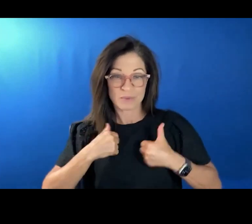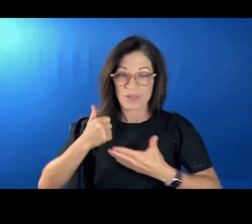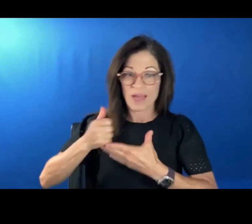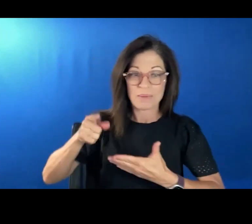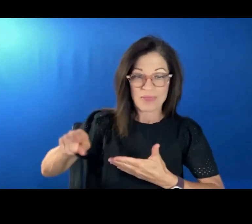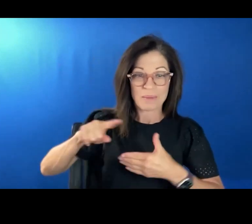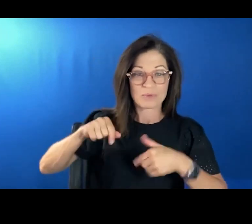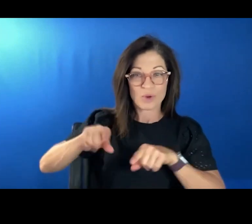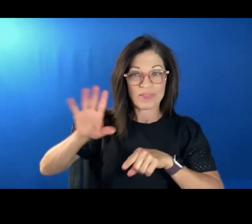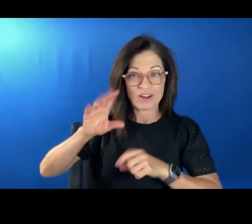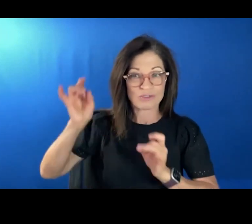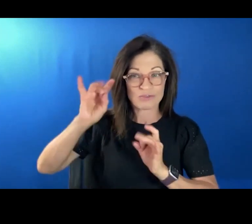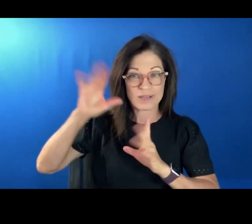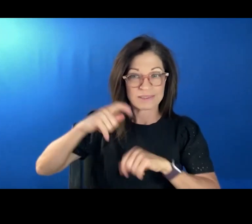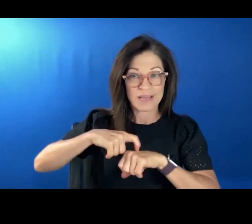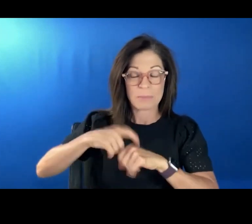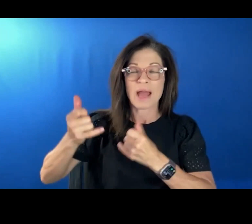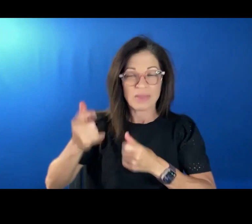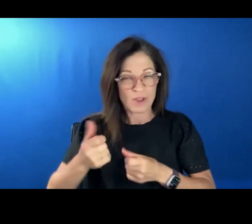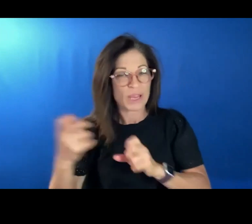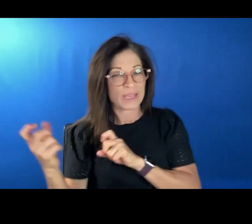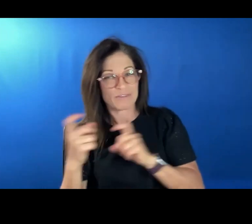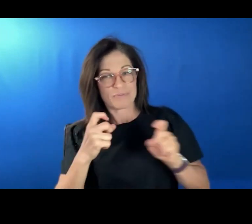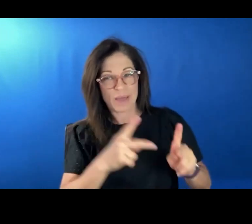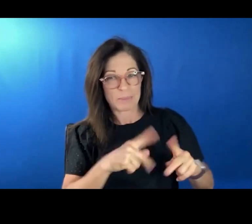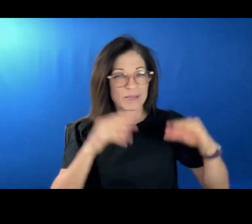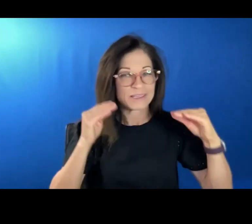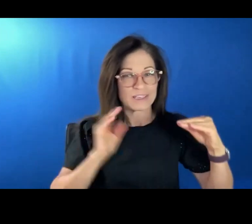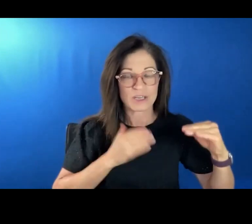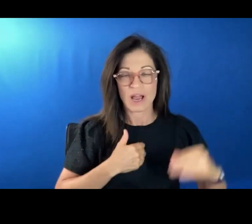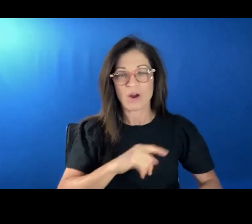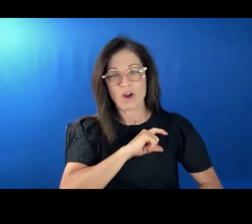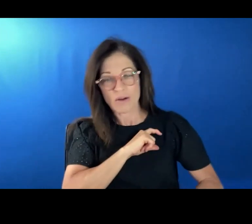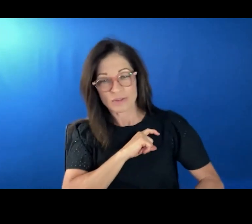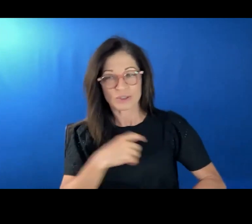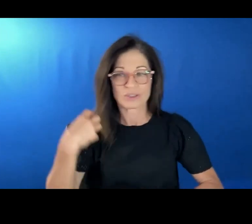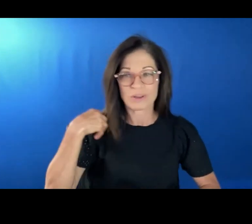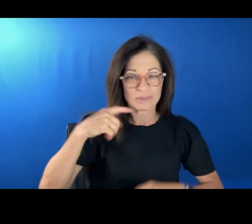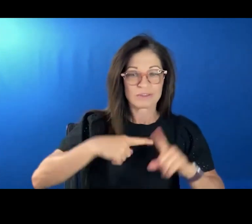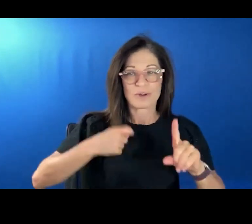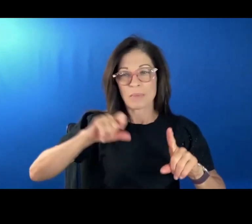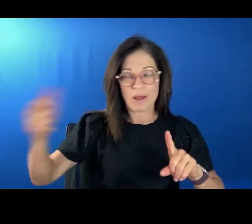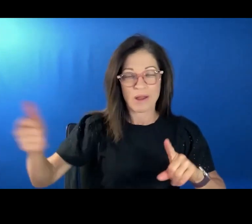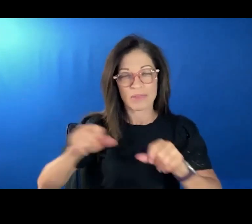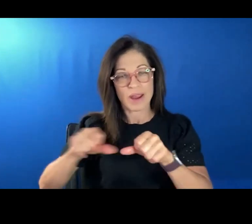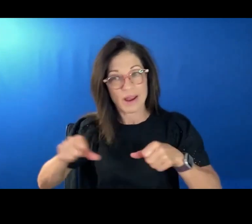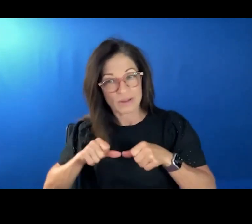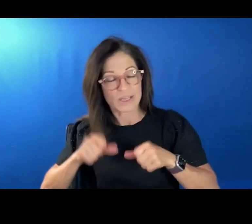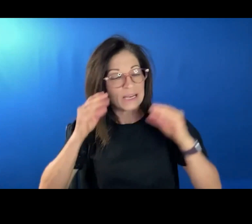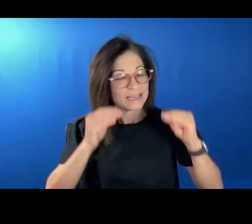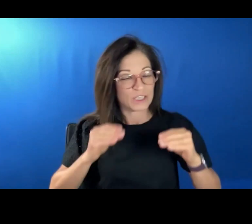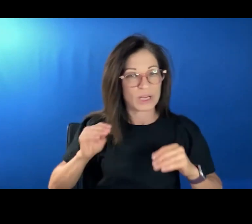were in crisis. And they're given back by teaching our officers and officers from other jurisdictions their life